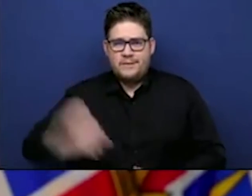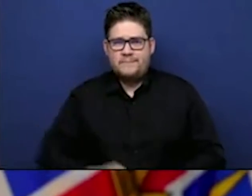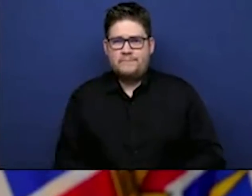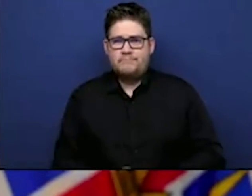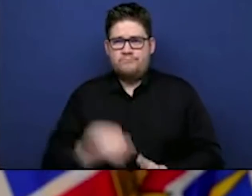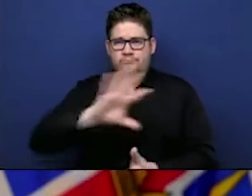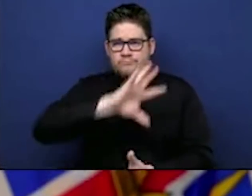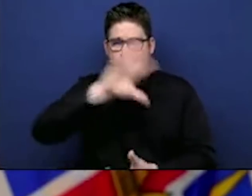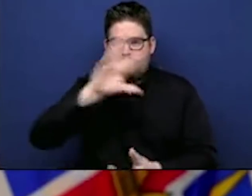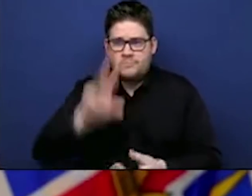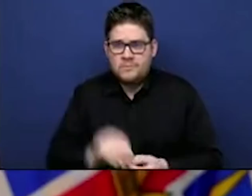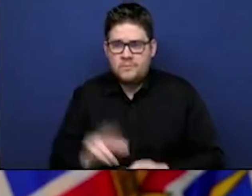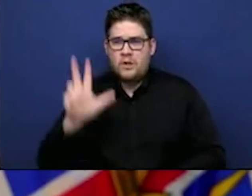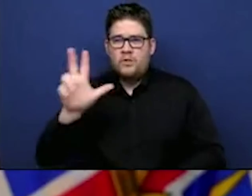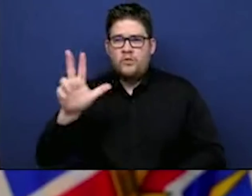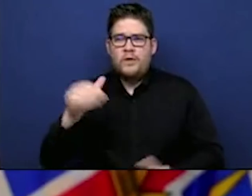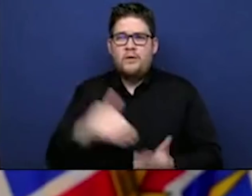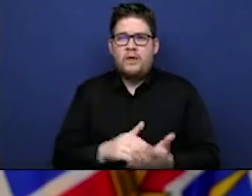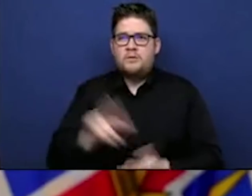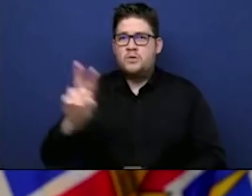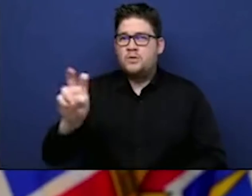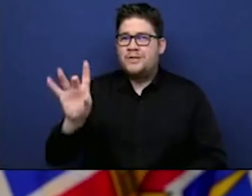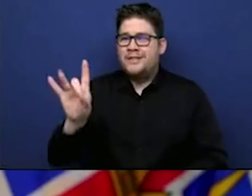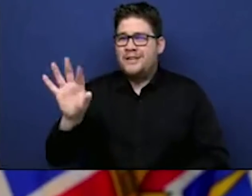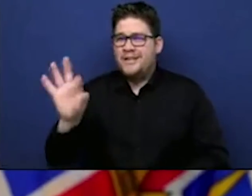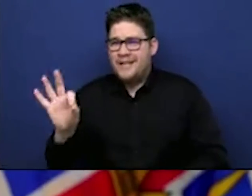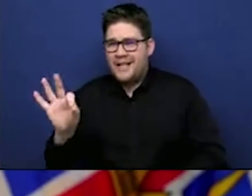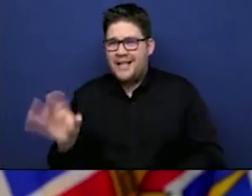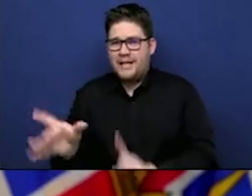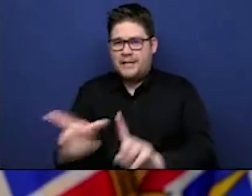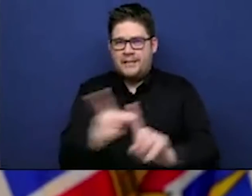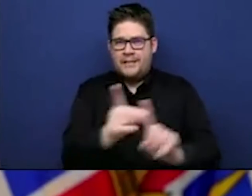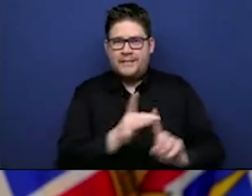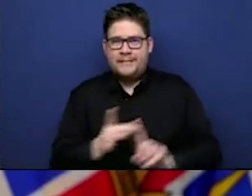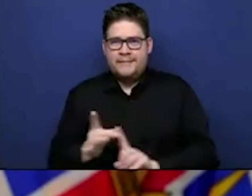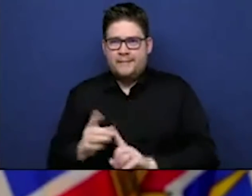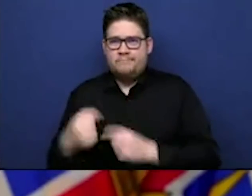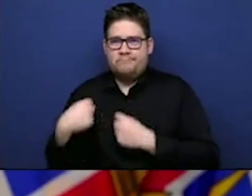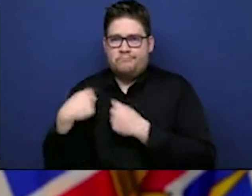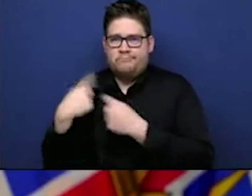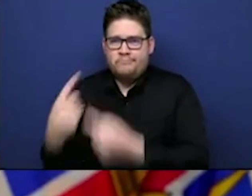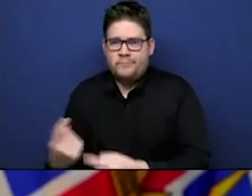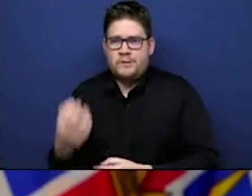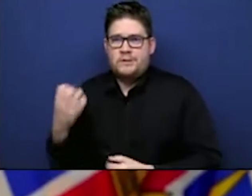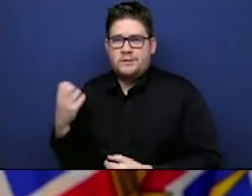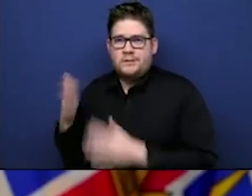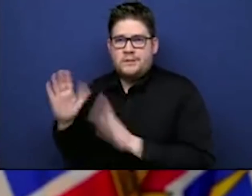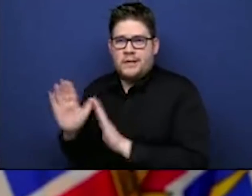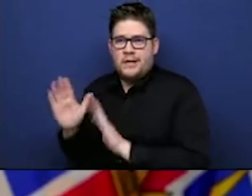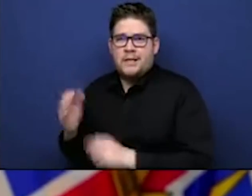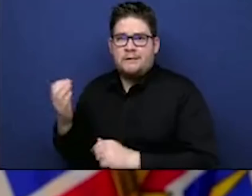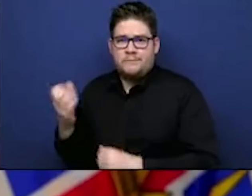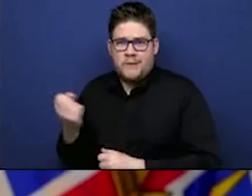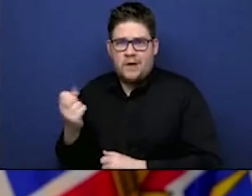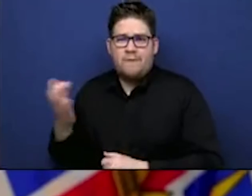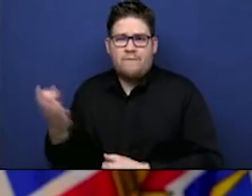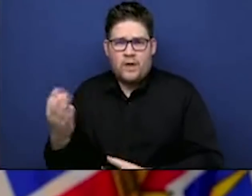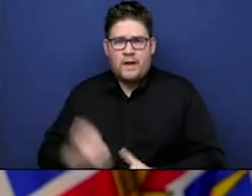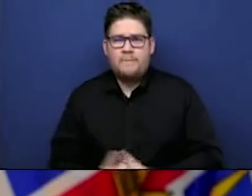3,289 new cases over the past weekend, bringing our total number of people who have been diagnosed with COVID-19 in British Columbia